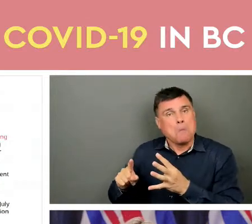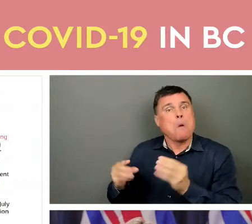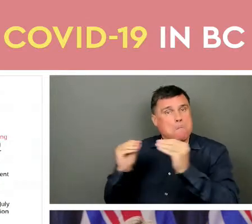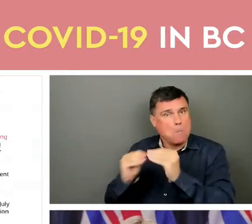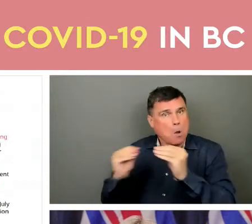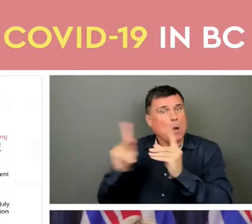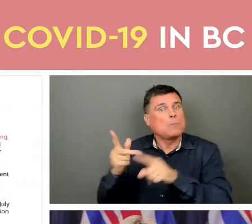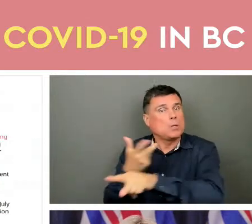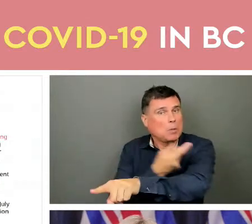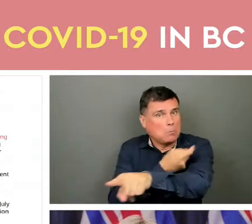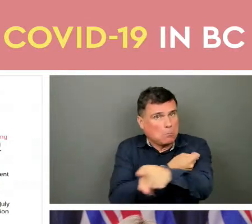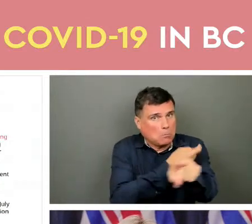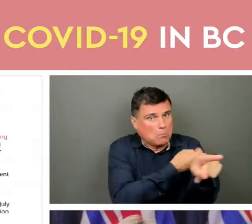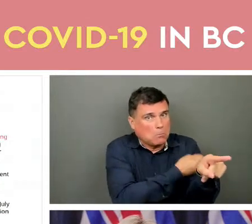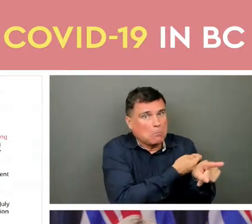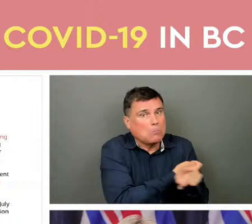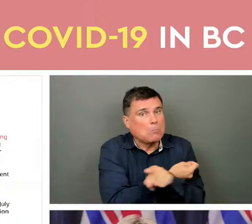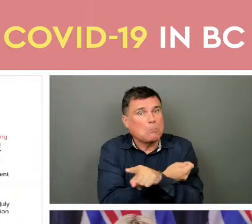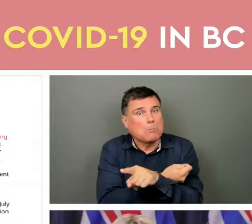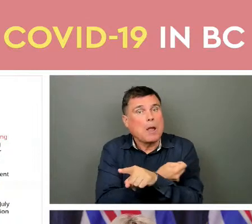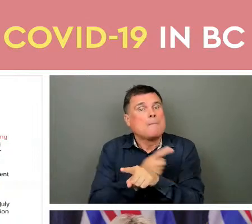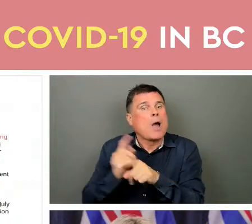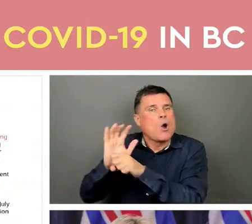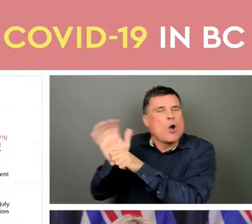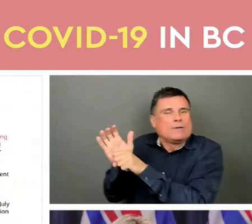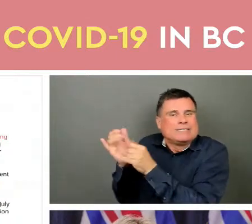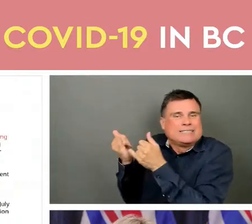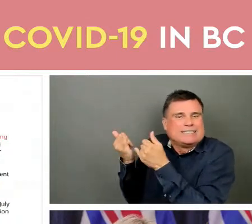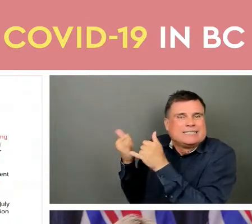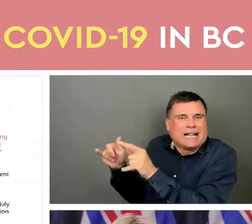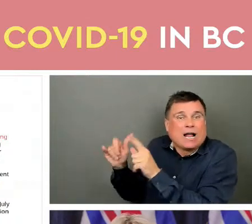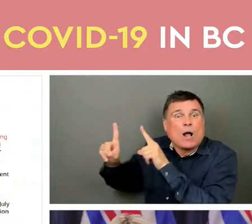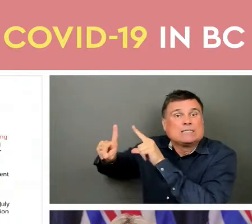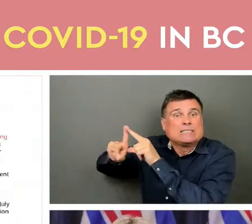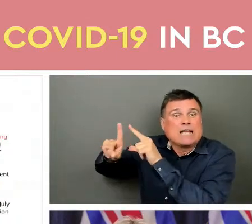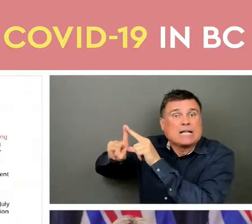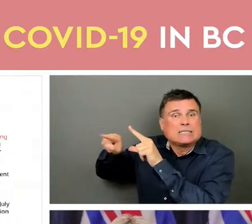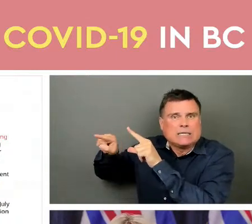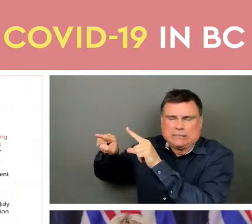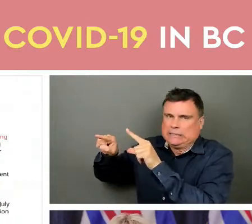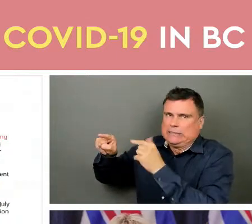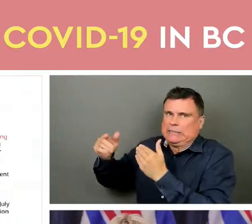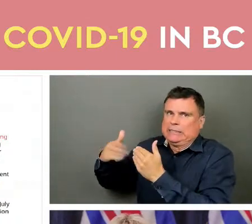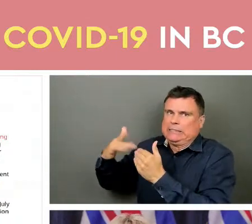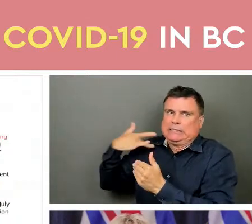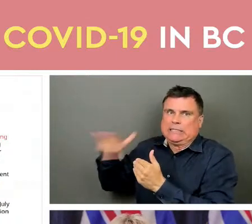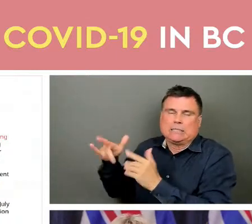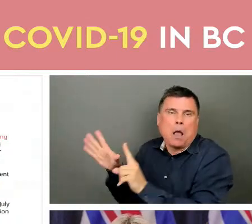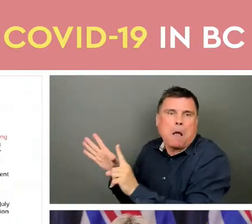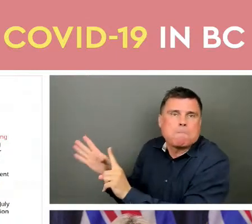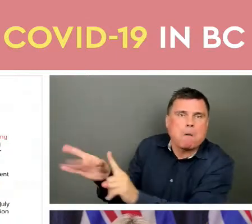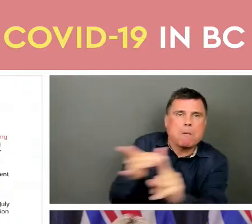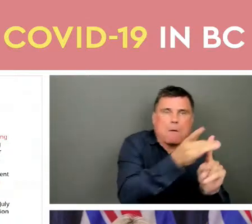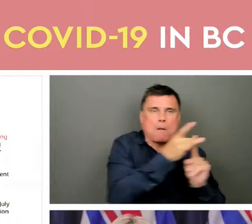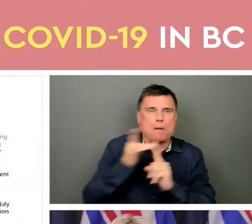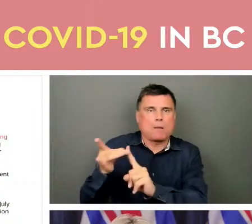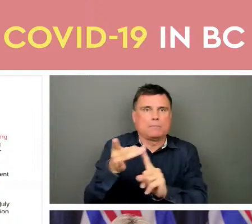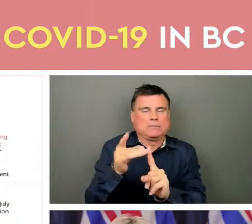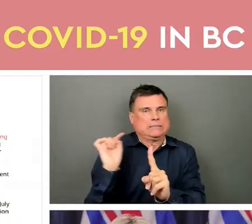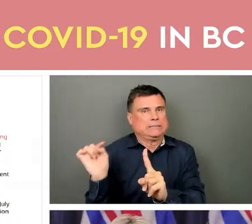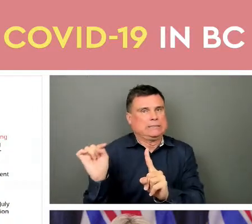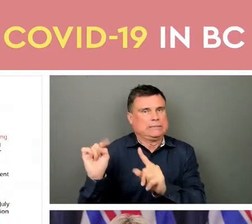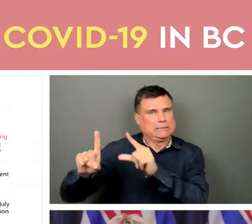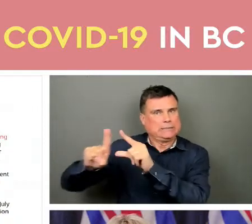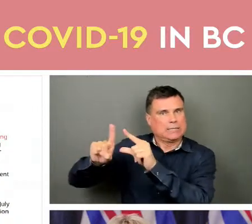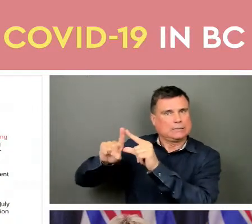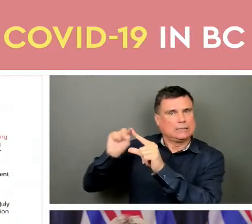more infectious virus that is circulating. There's some indications that it may be lead to more hospitalizations in